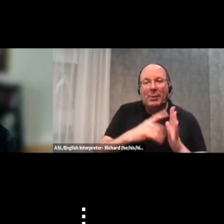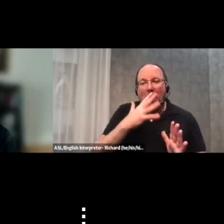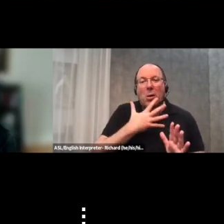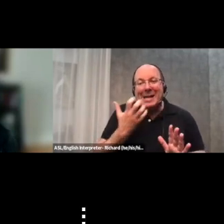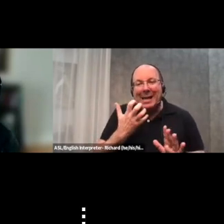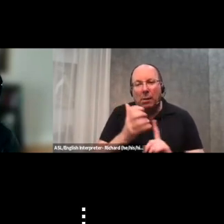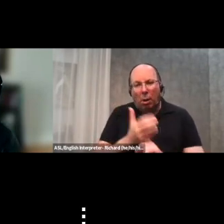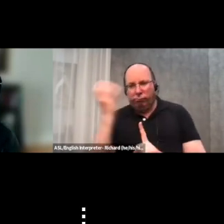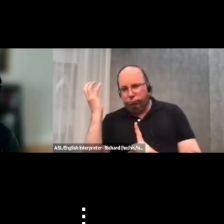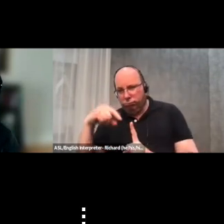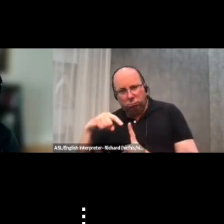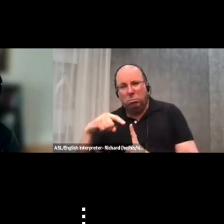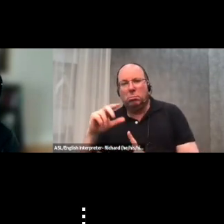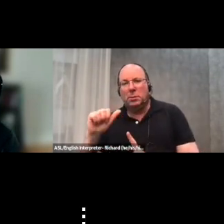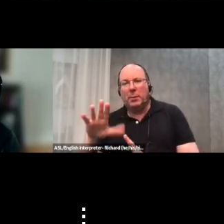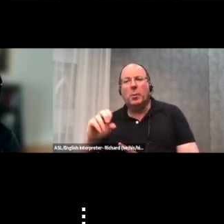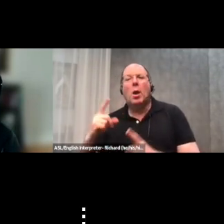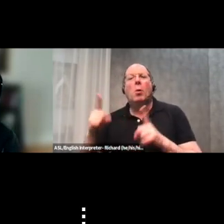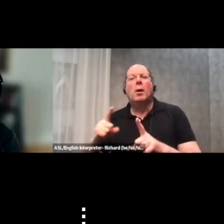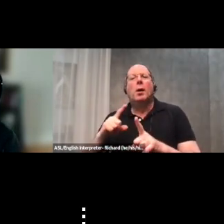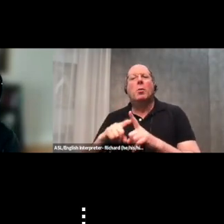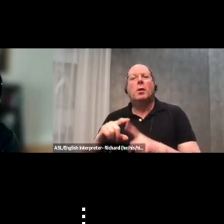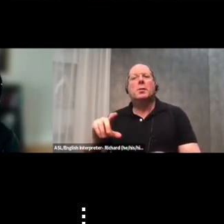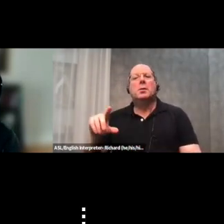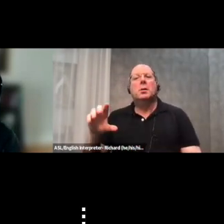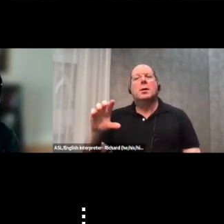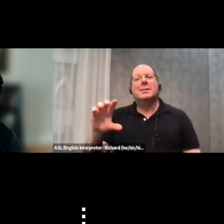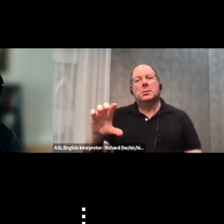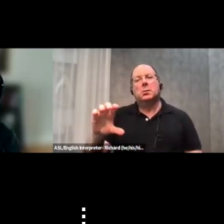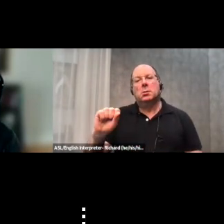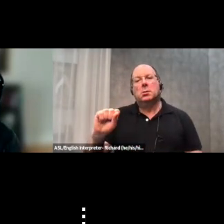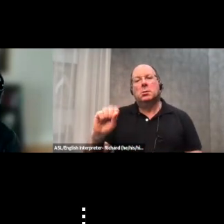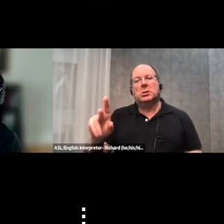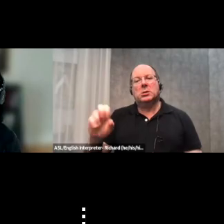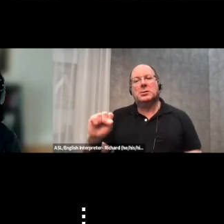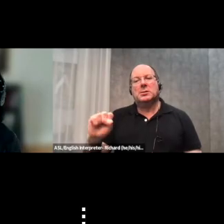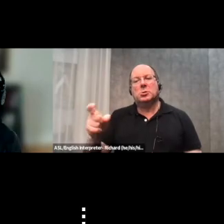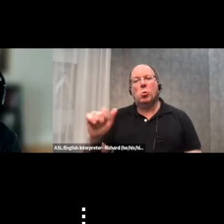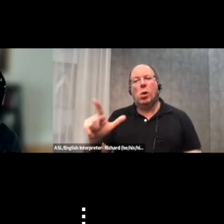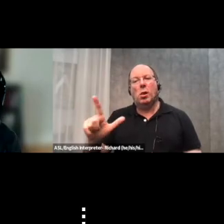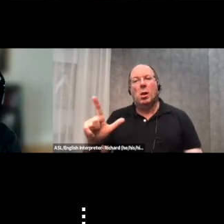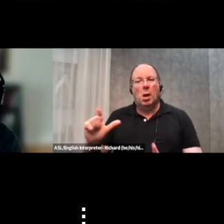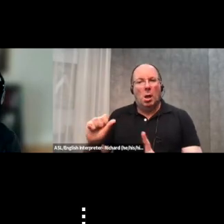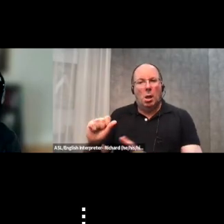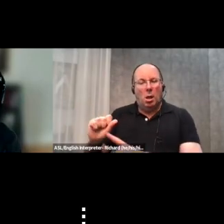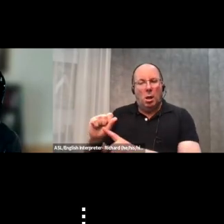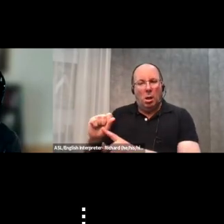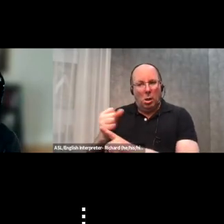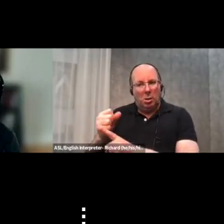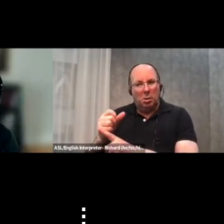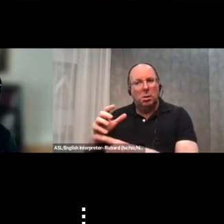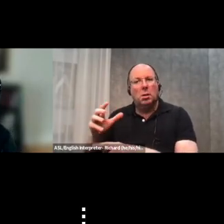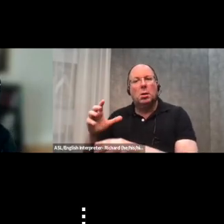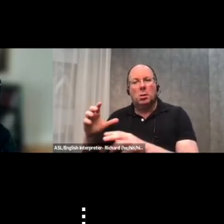friend who worked in a sexual assault crisis center whose client wouldn't let her call an ambulance without her